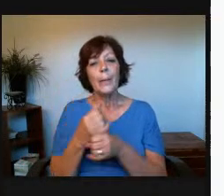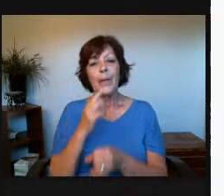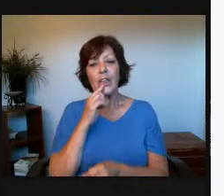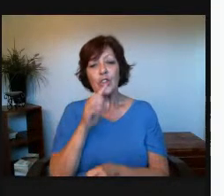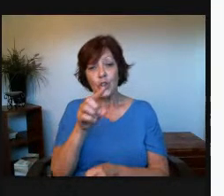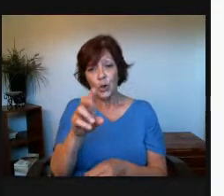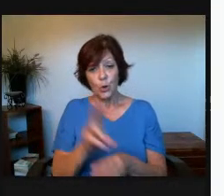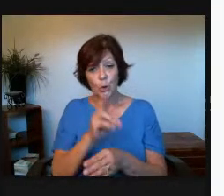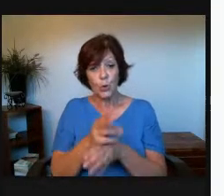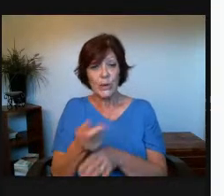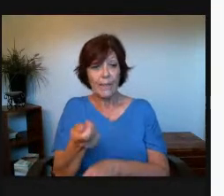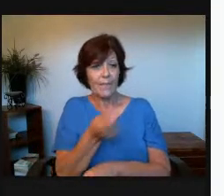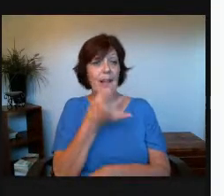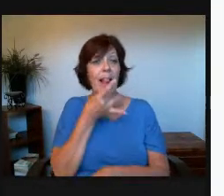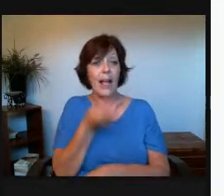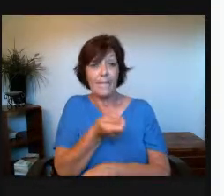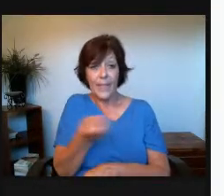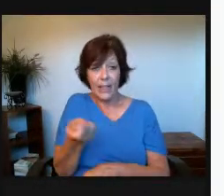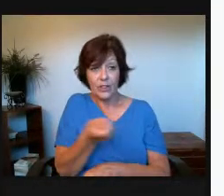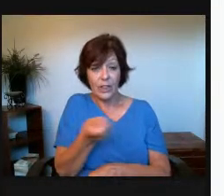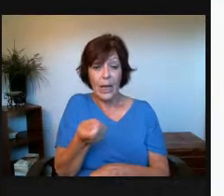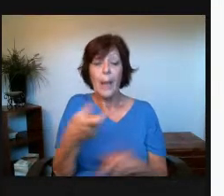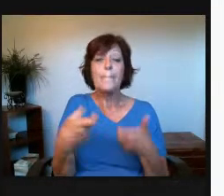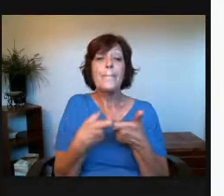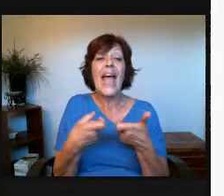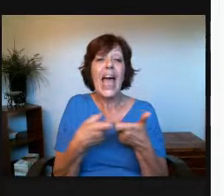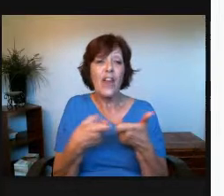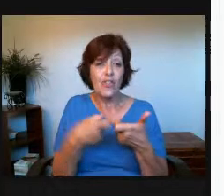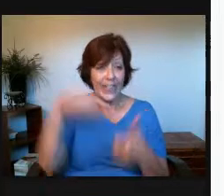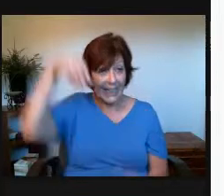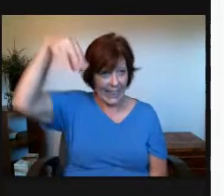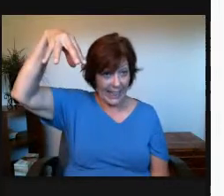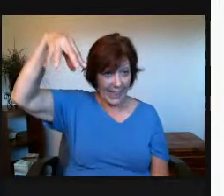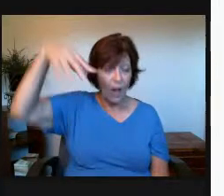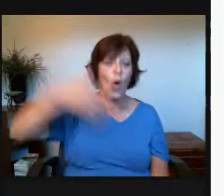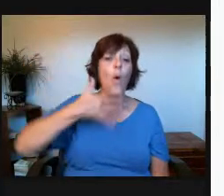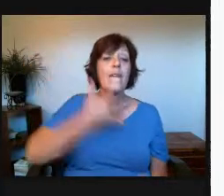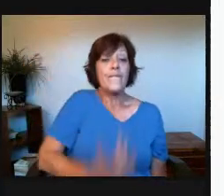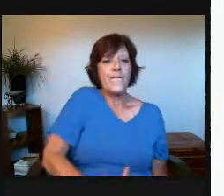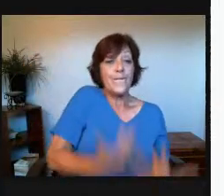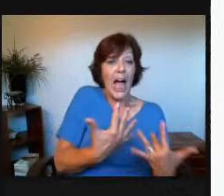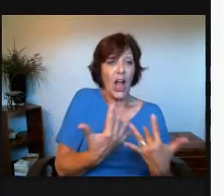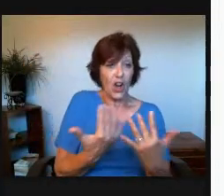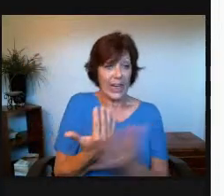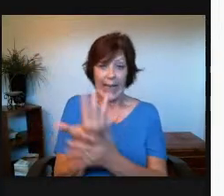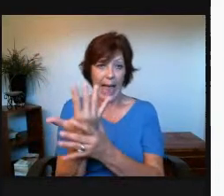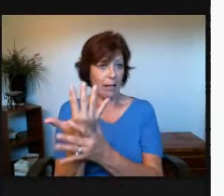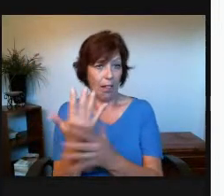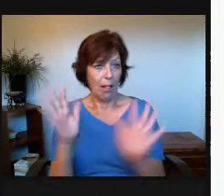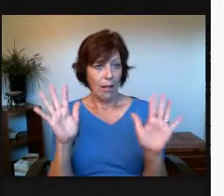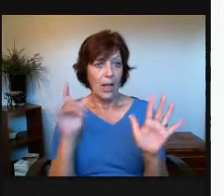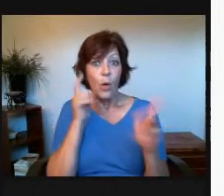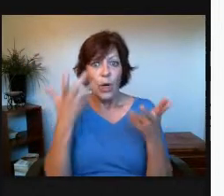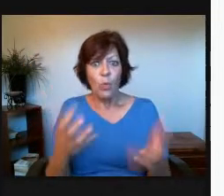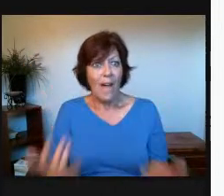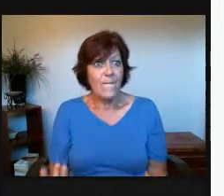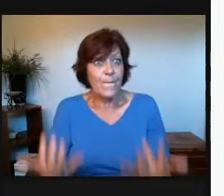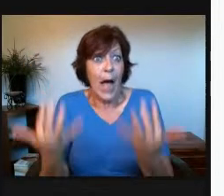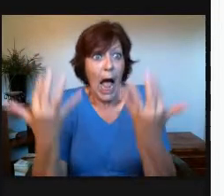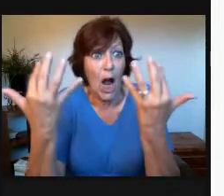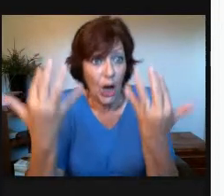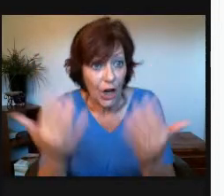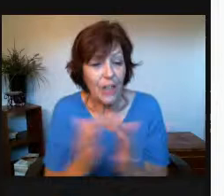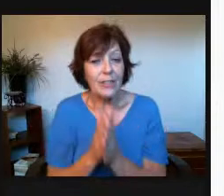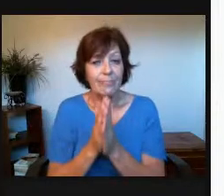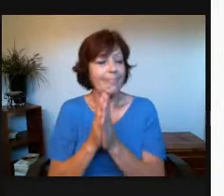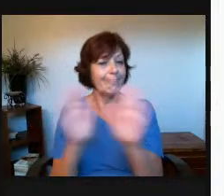use flashlights or battery lanterns or flameless battery candles. We don't want any live flames in the house because